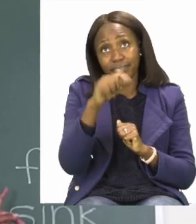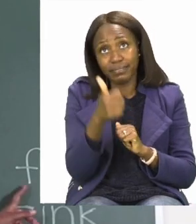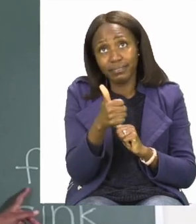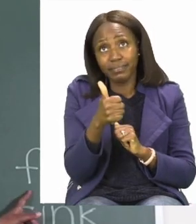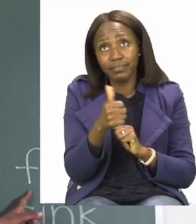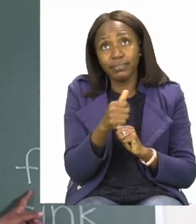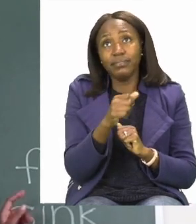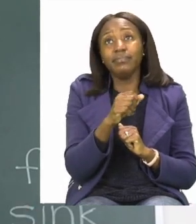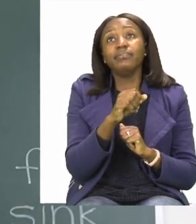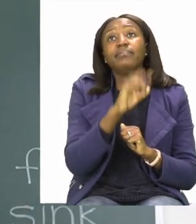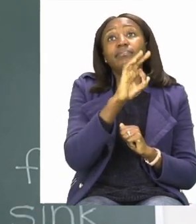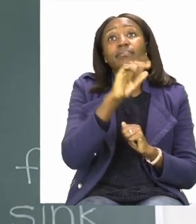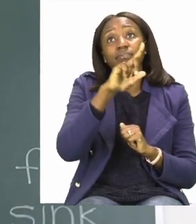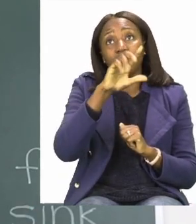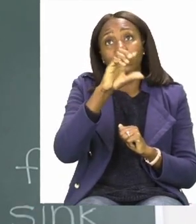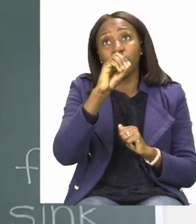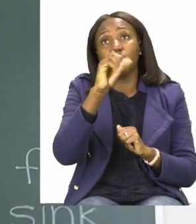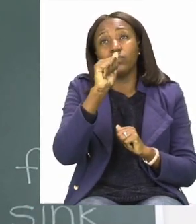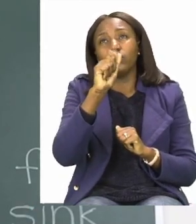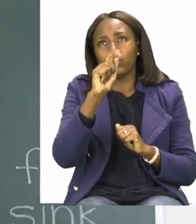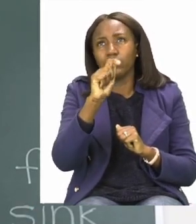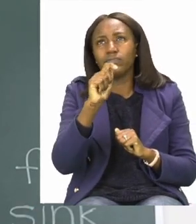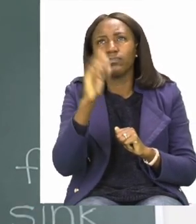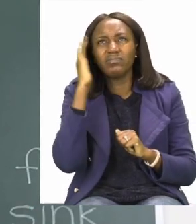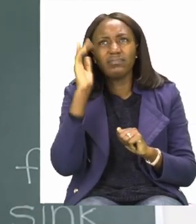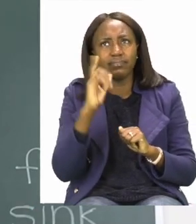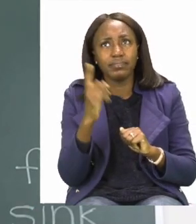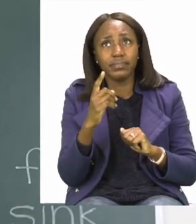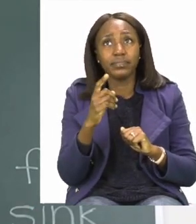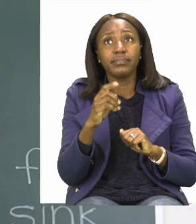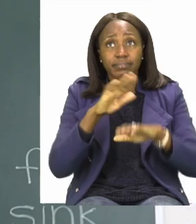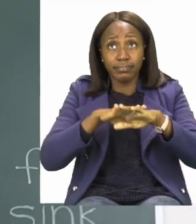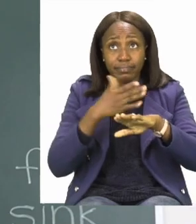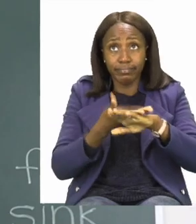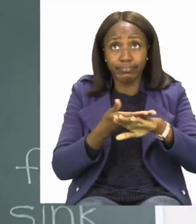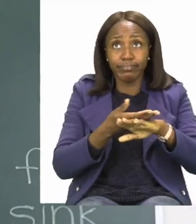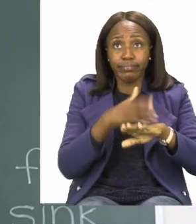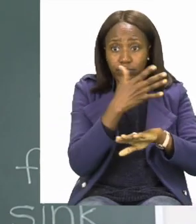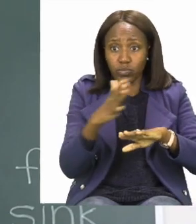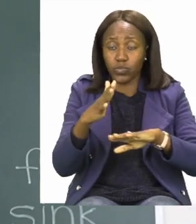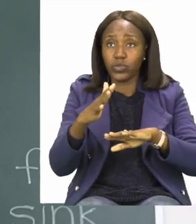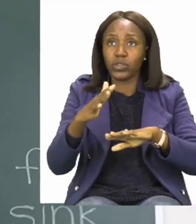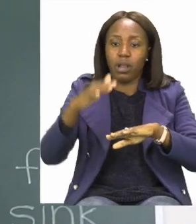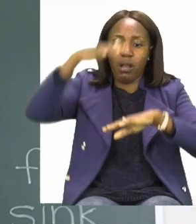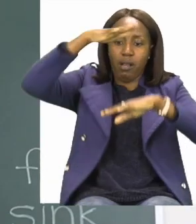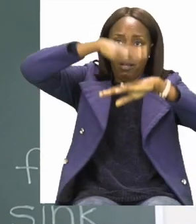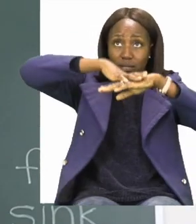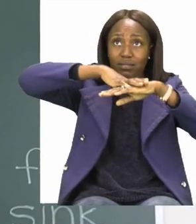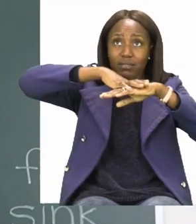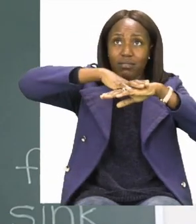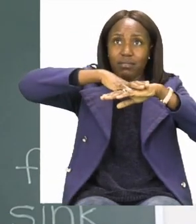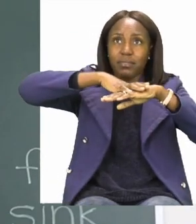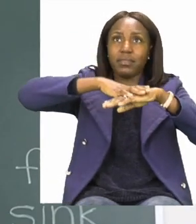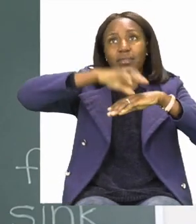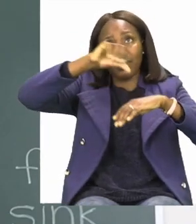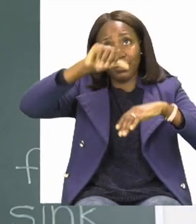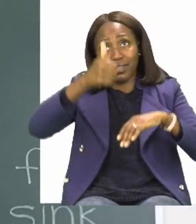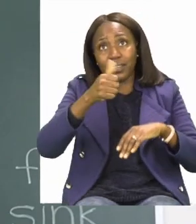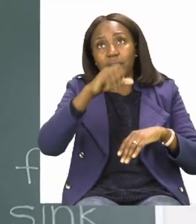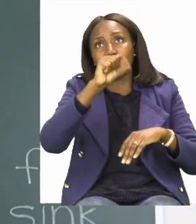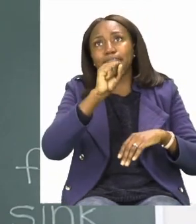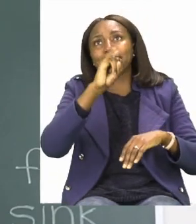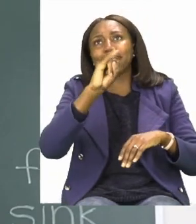are float, which I'm sure you already know, and sink. Now this is not the sink that we use in